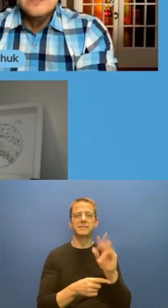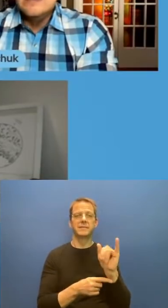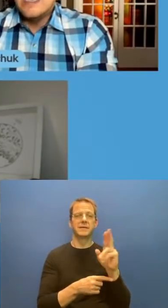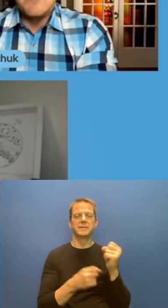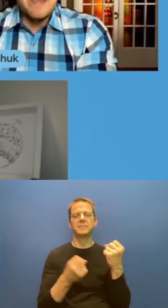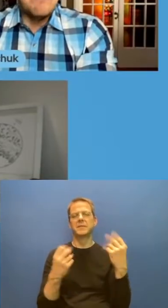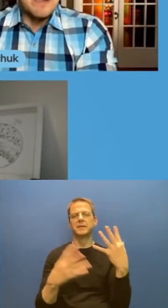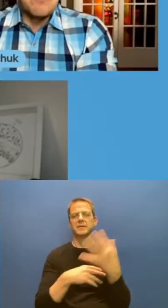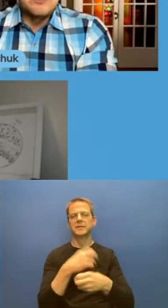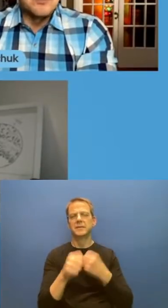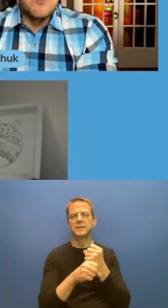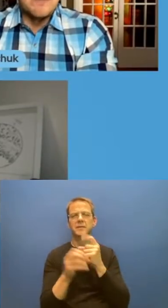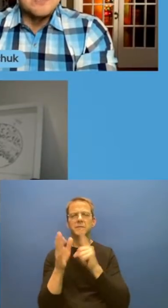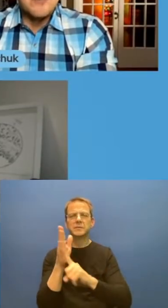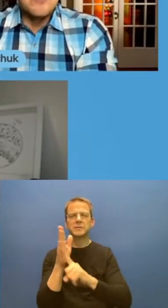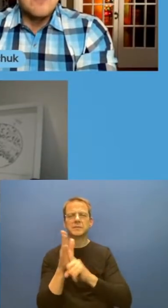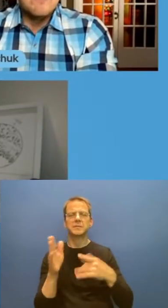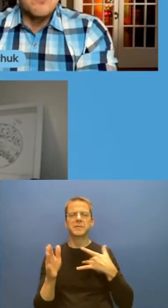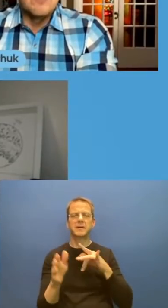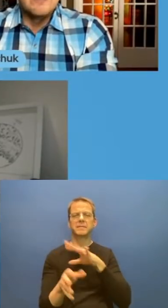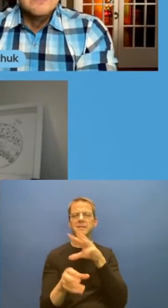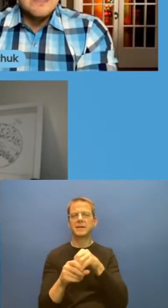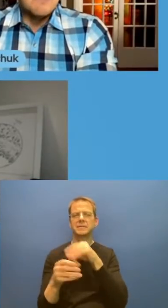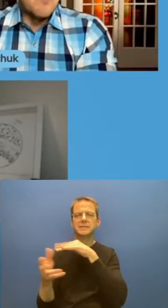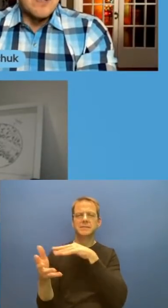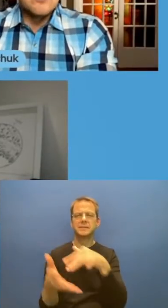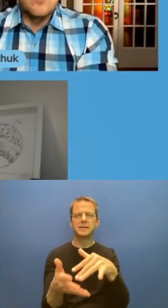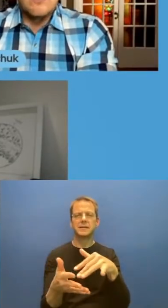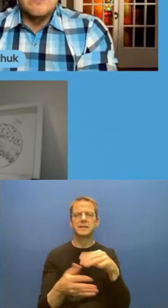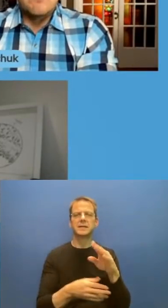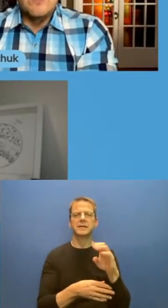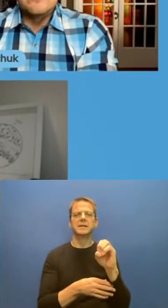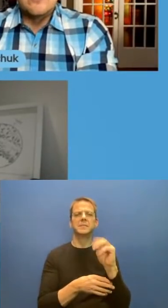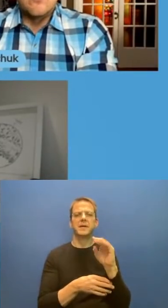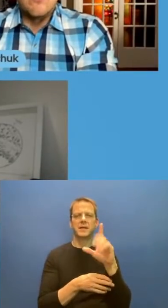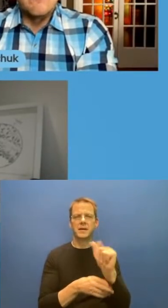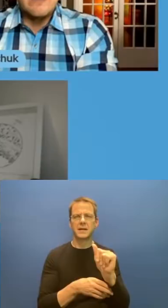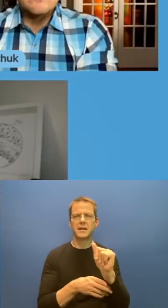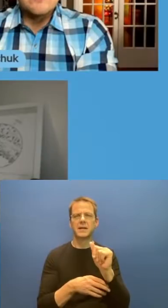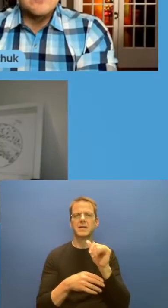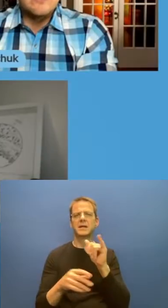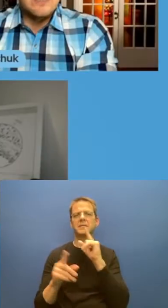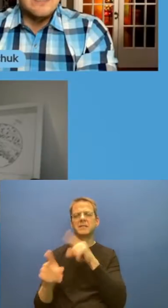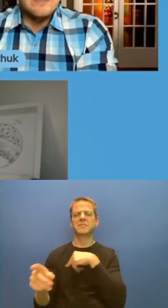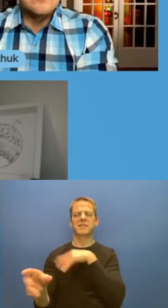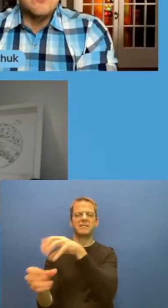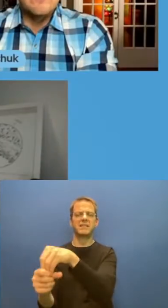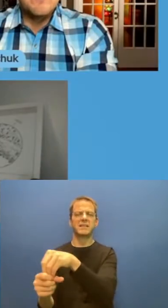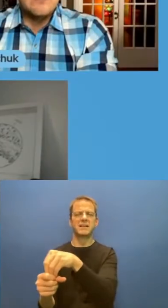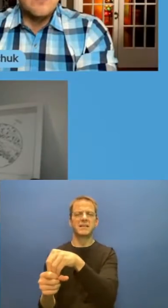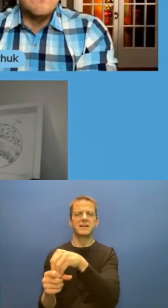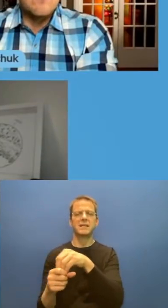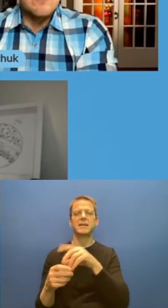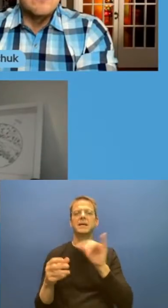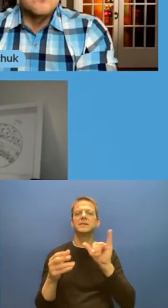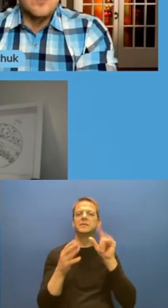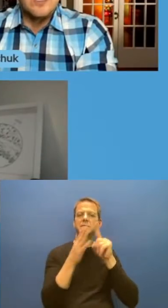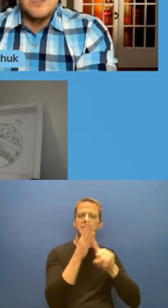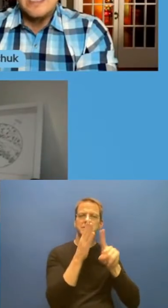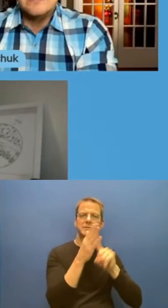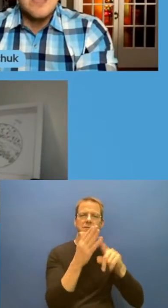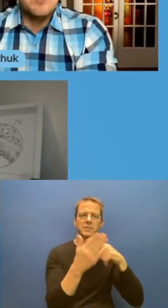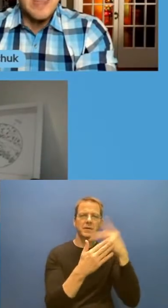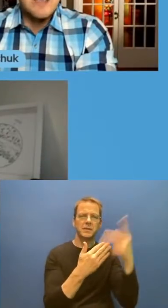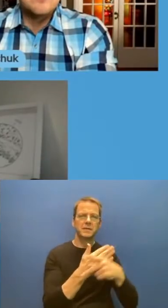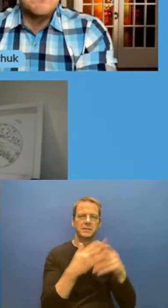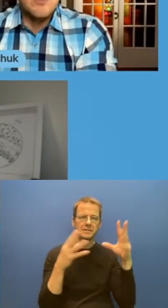in the past. My research program centers around Ebola, but we also work on influenza and coronaviruses, and certainly have spent quite a few years working